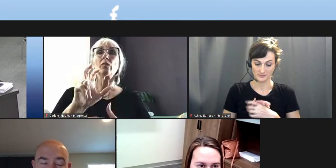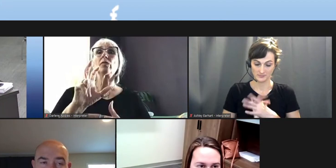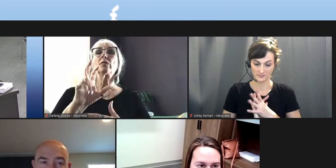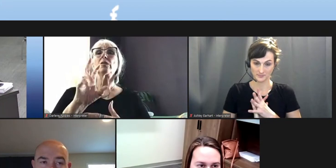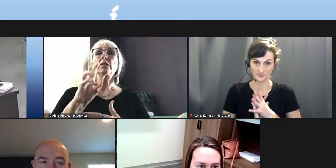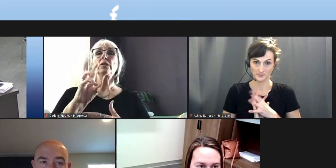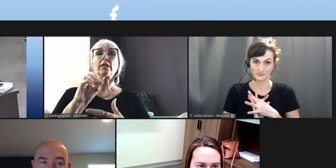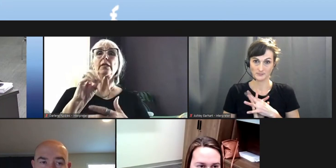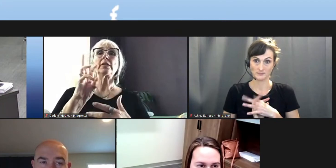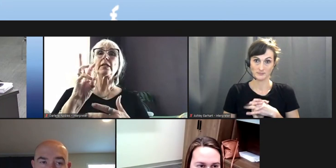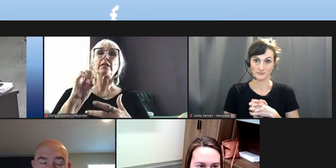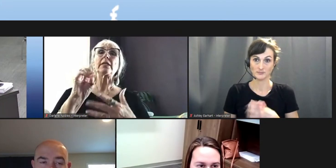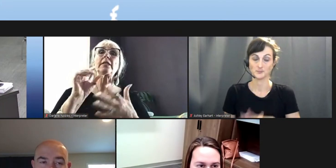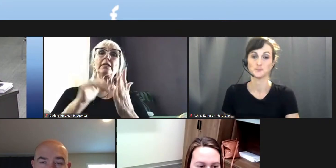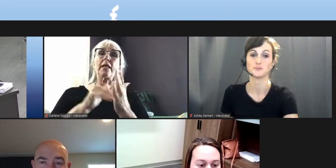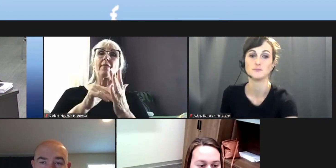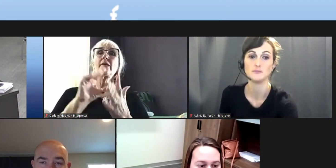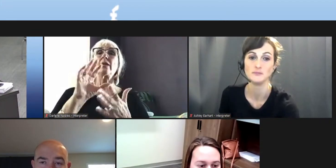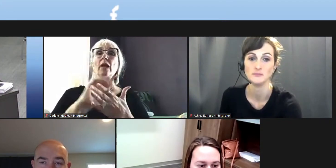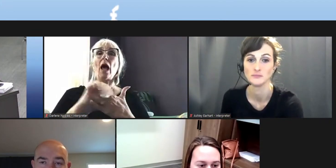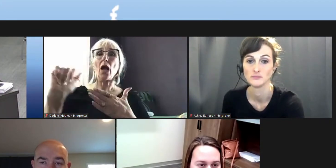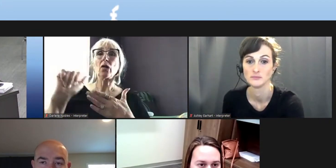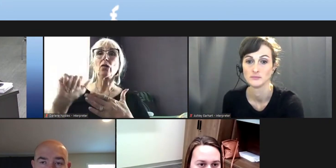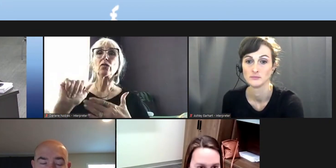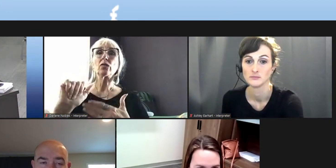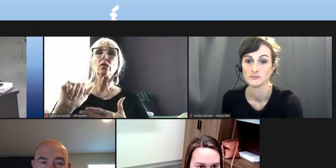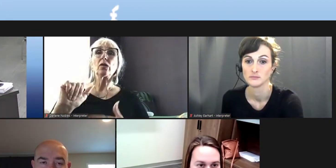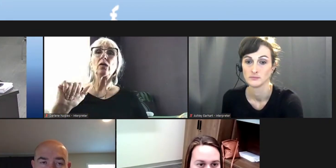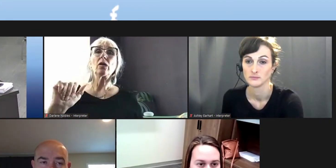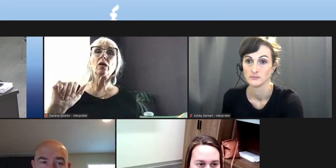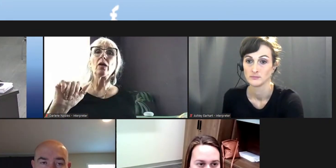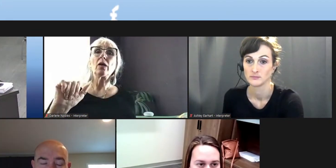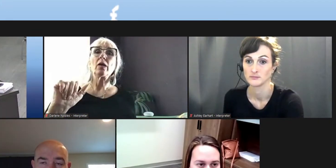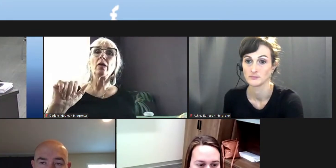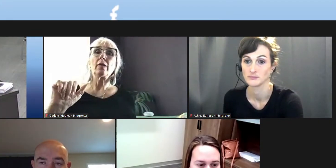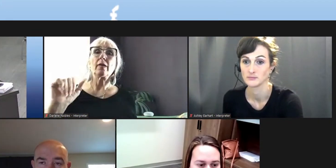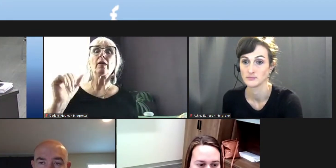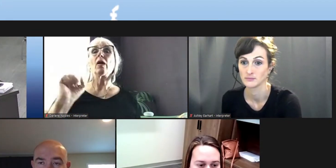$32,367. Correct, Elizabeth? Half of the 64? Yes. Okay.